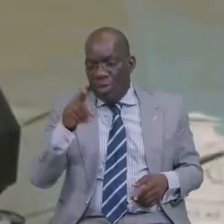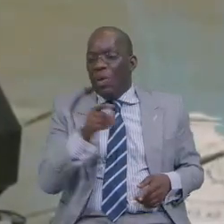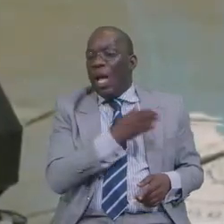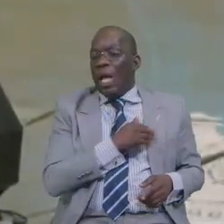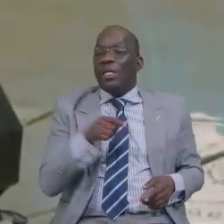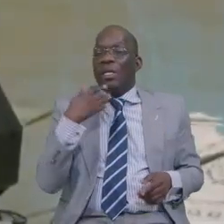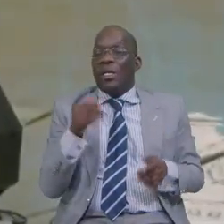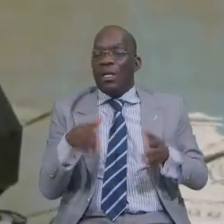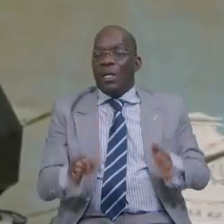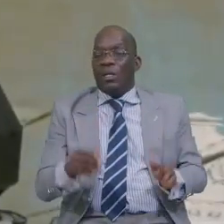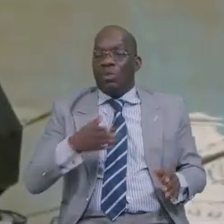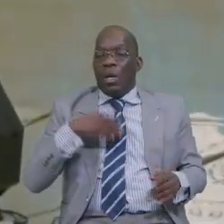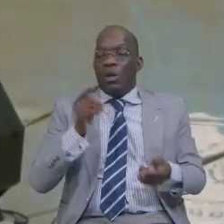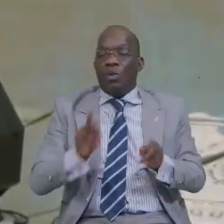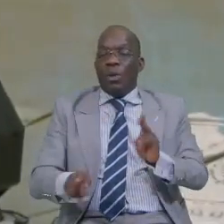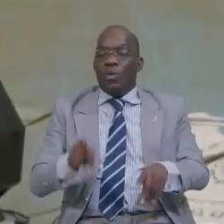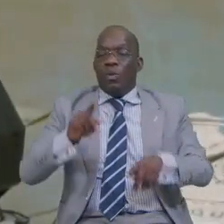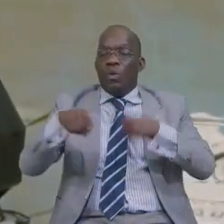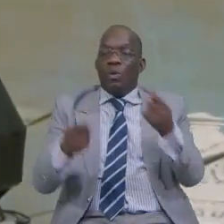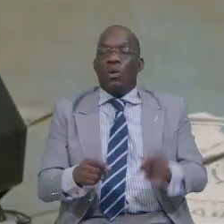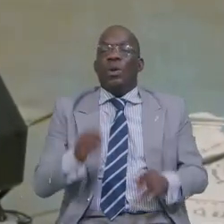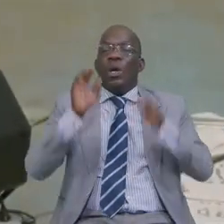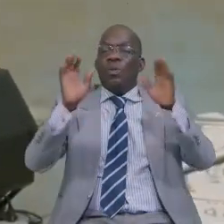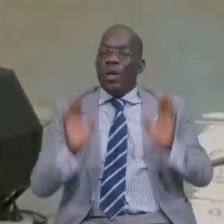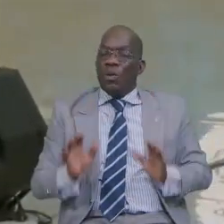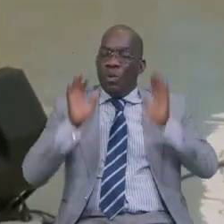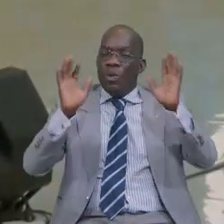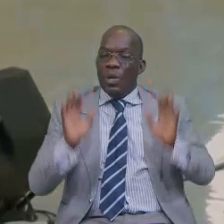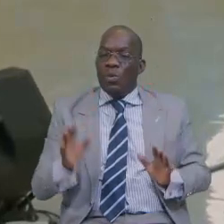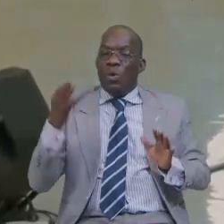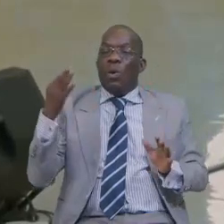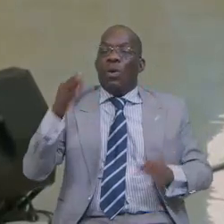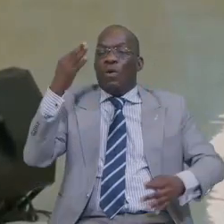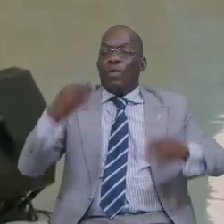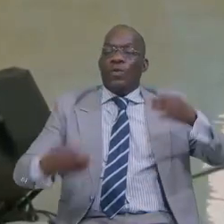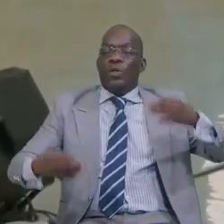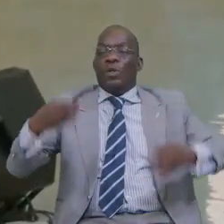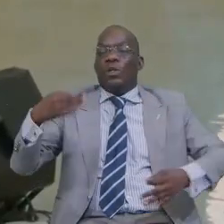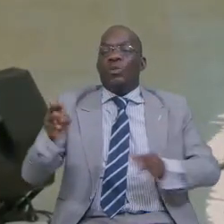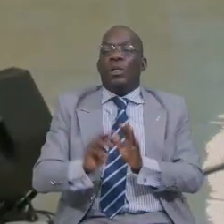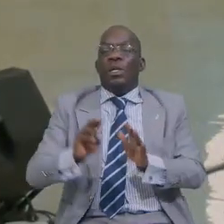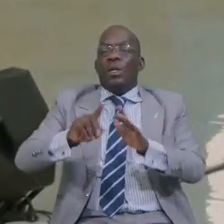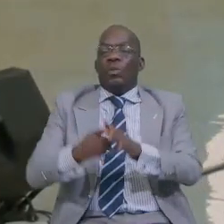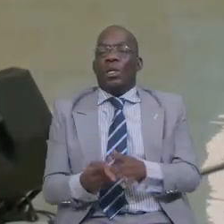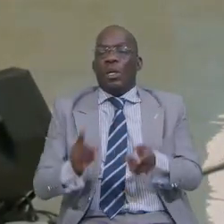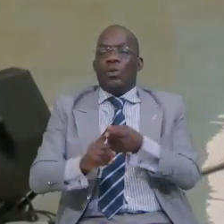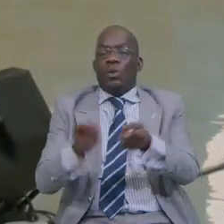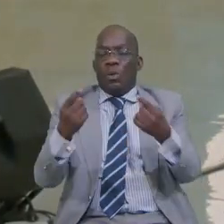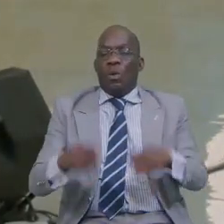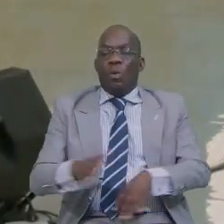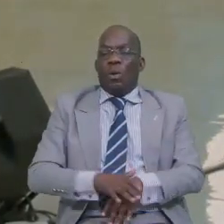And the man said no. And miracles of judgment began to come upon Egypt.